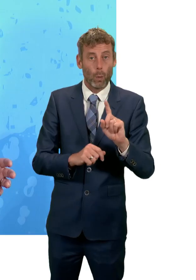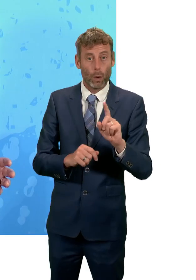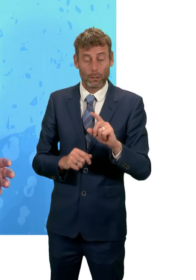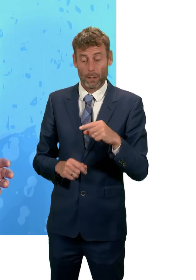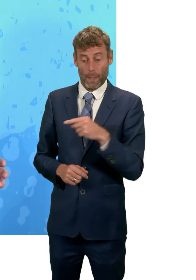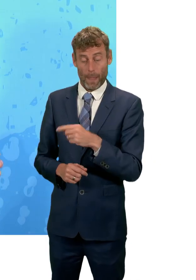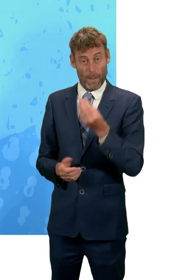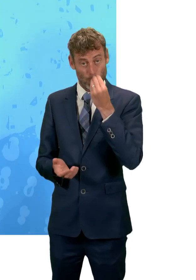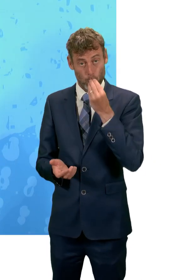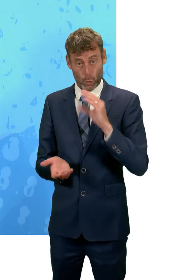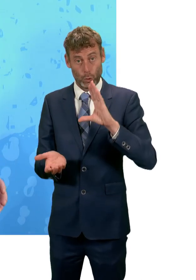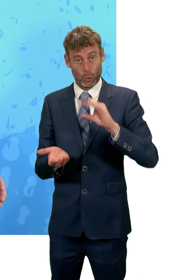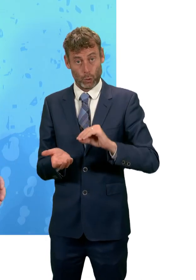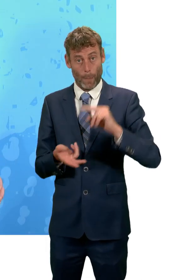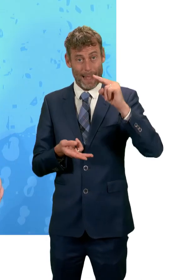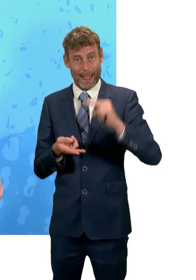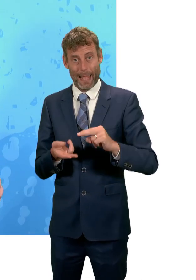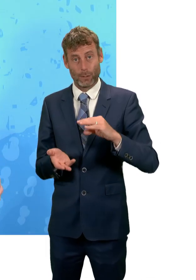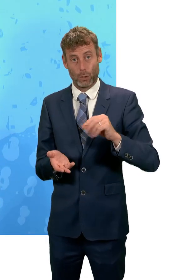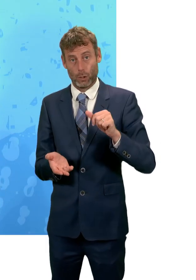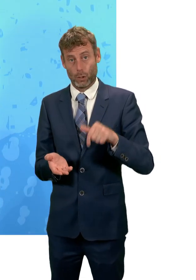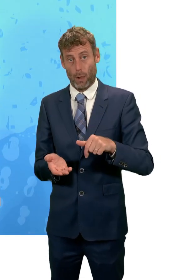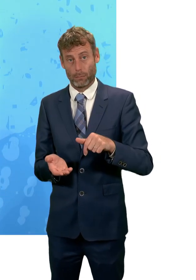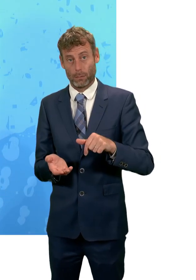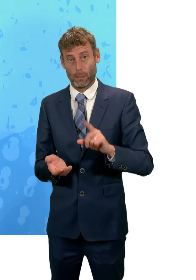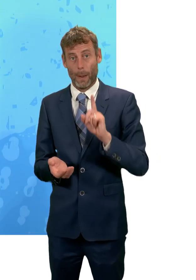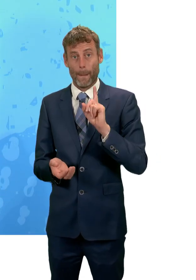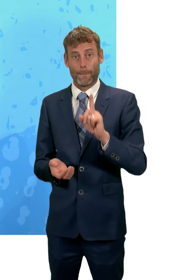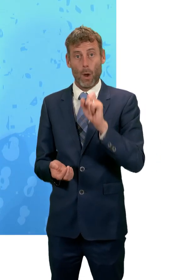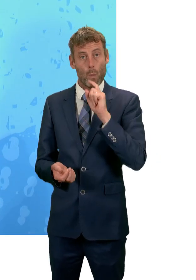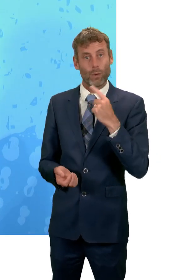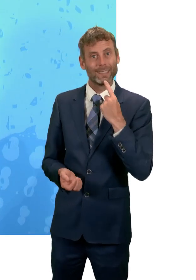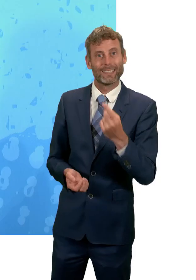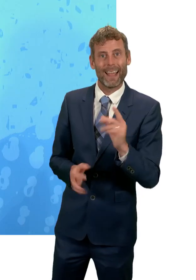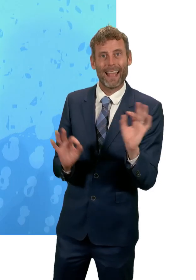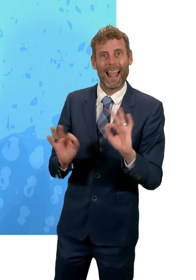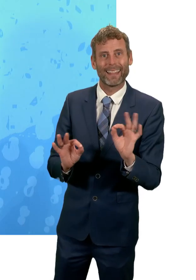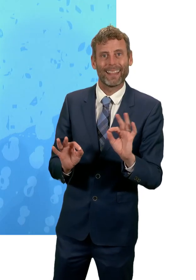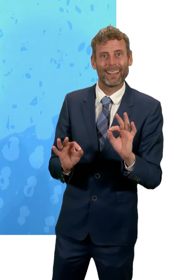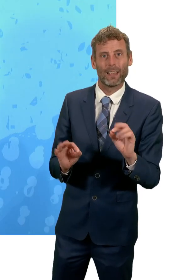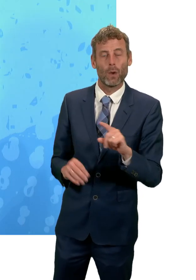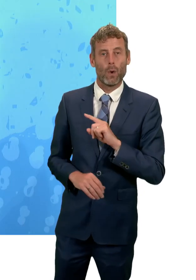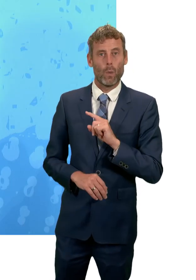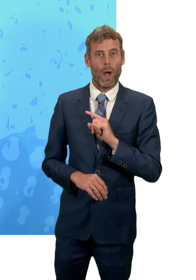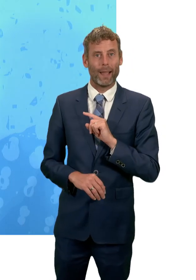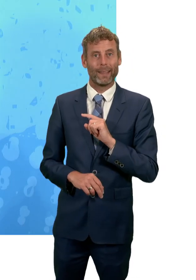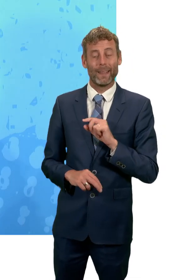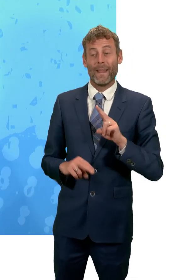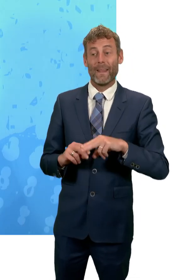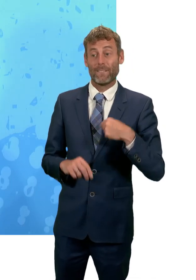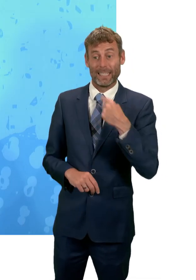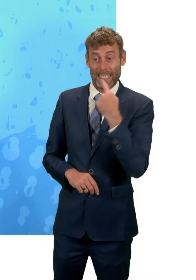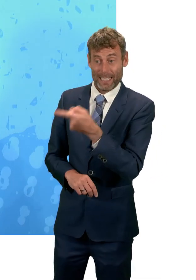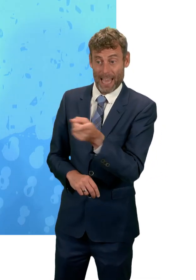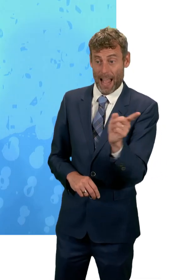out of their food, but they don't tell anyone because they don't want their customer thinking that they've taken something away